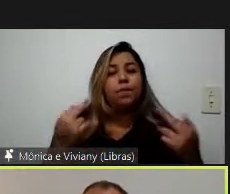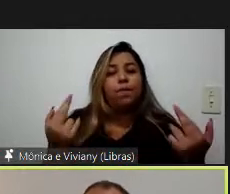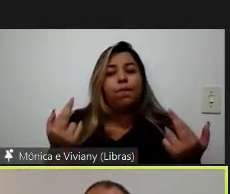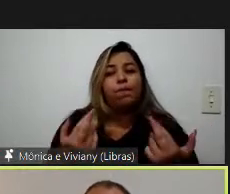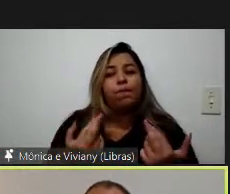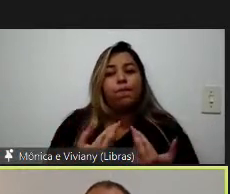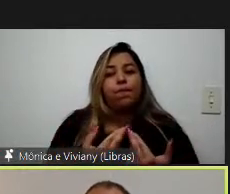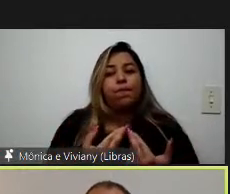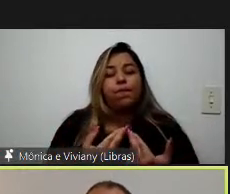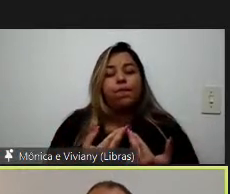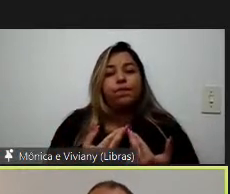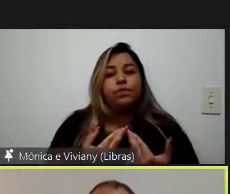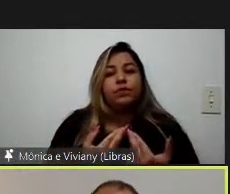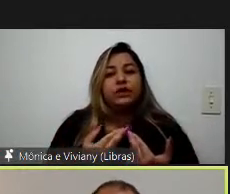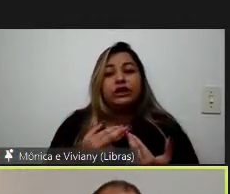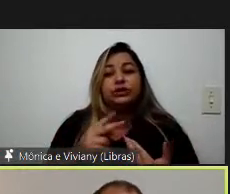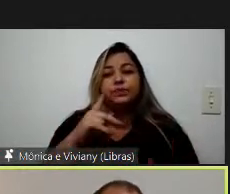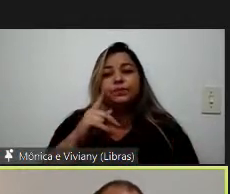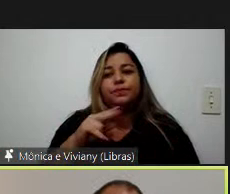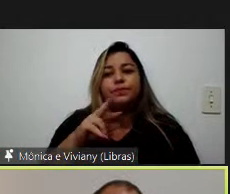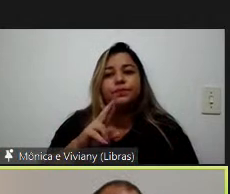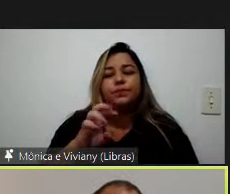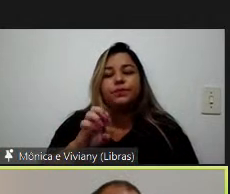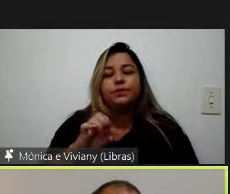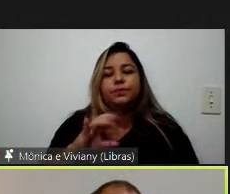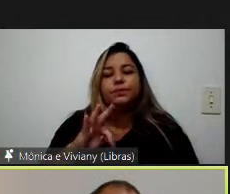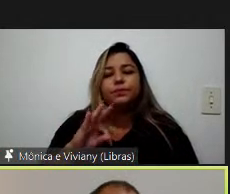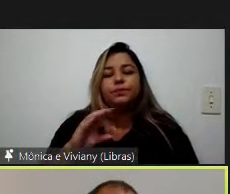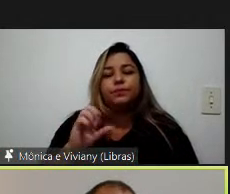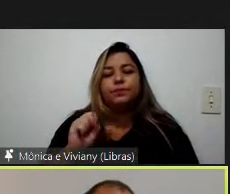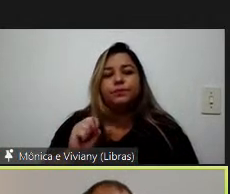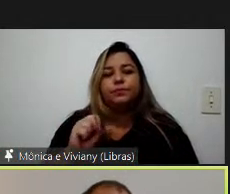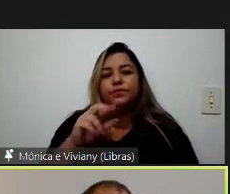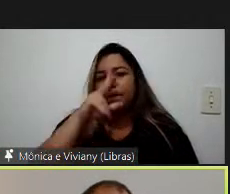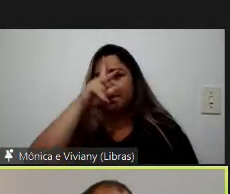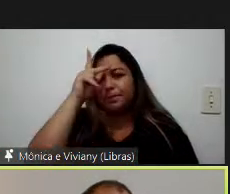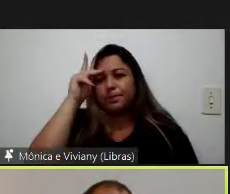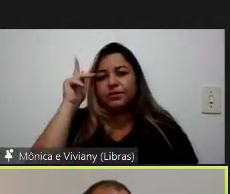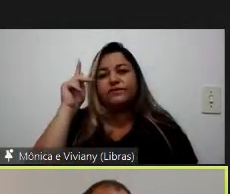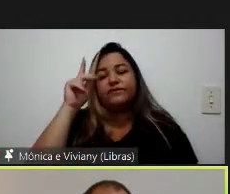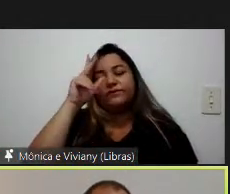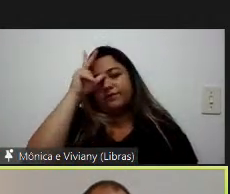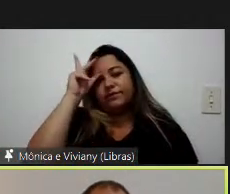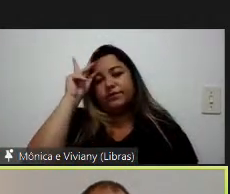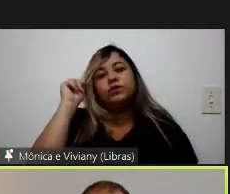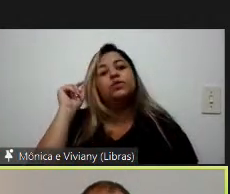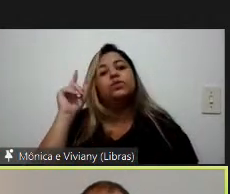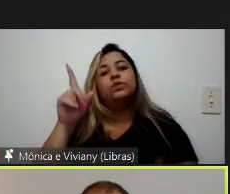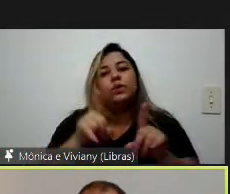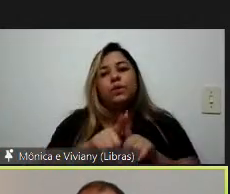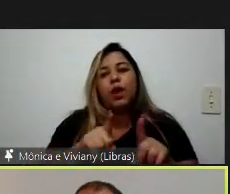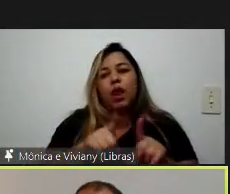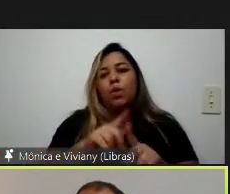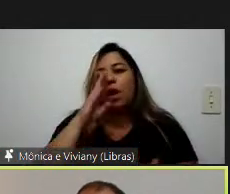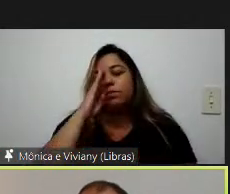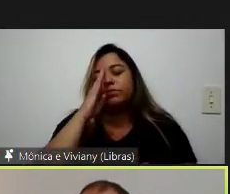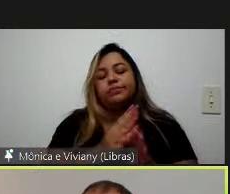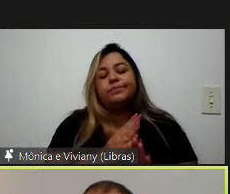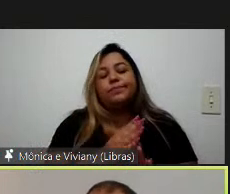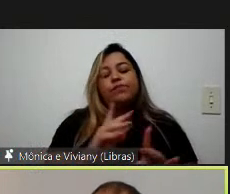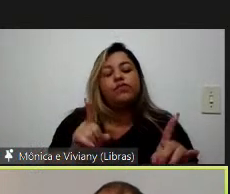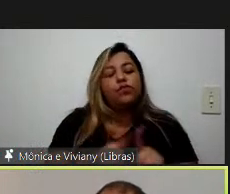Milan Urban Food Policy Pact. And the aim is to support the promotion of healthy, sustainable,